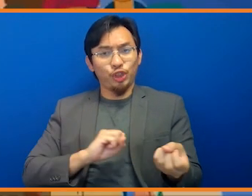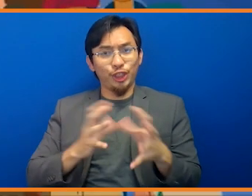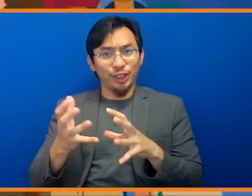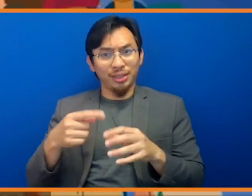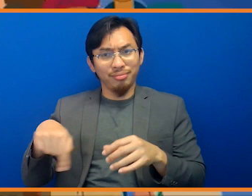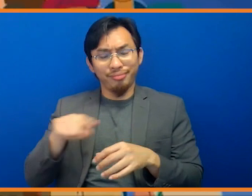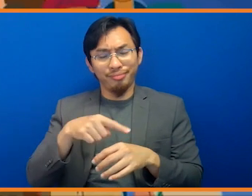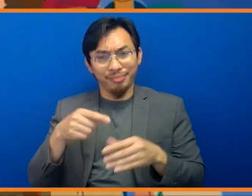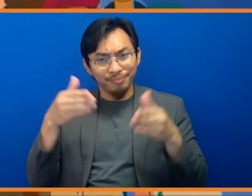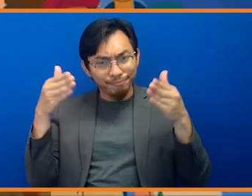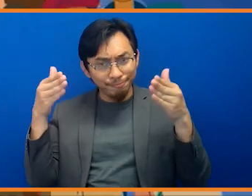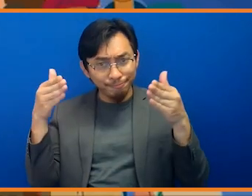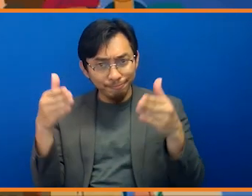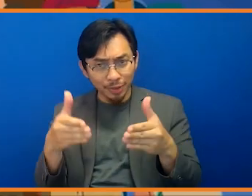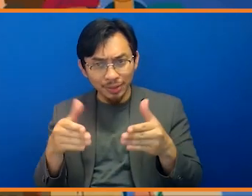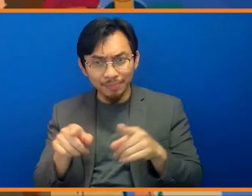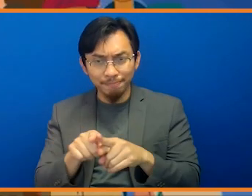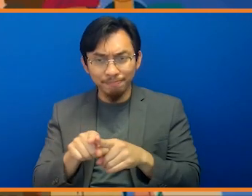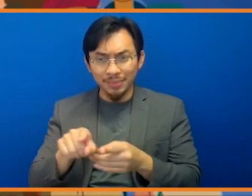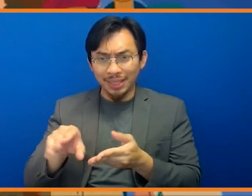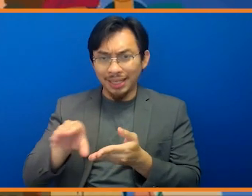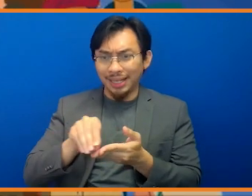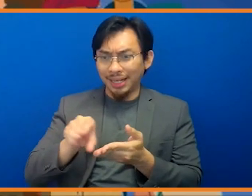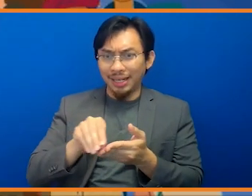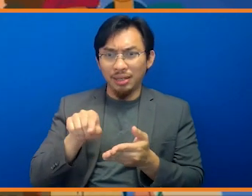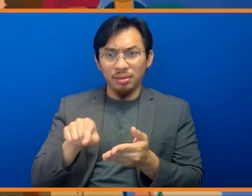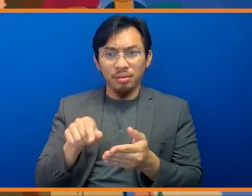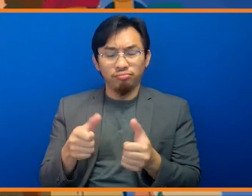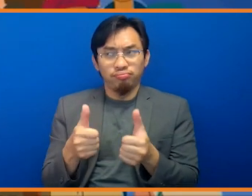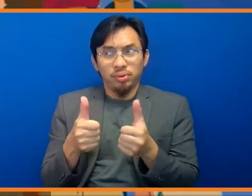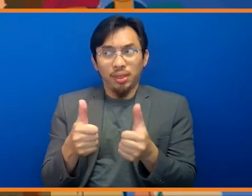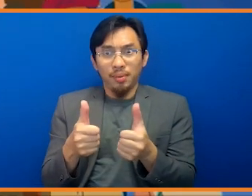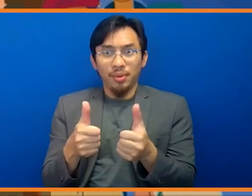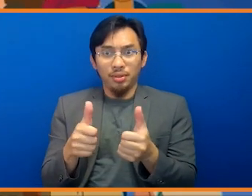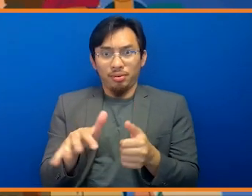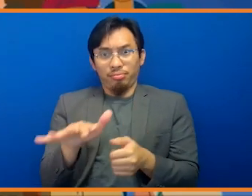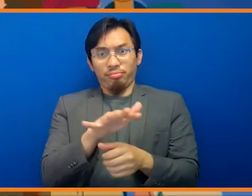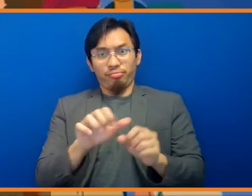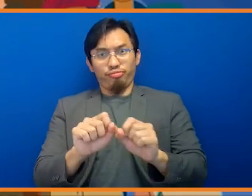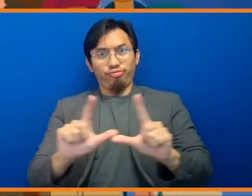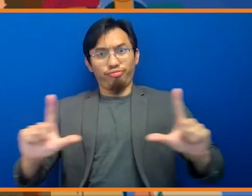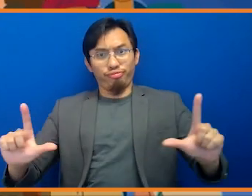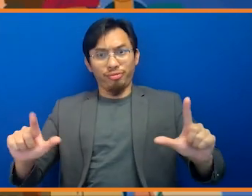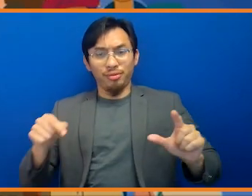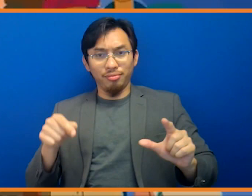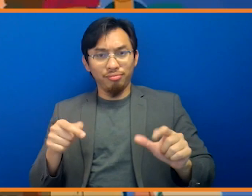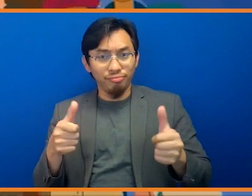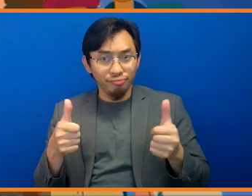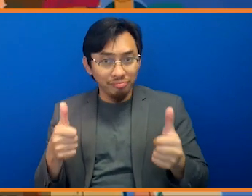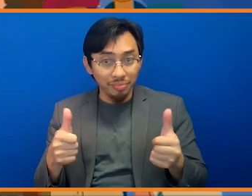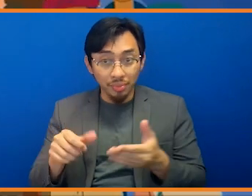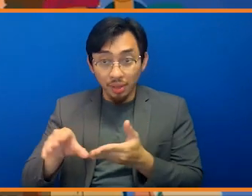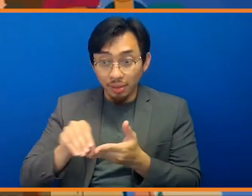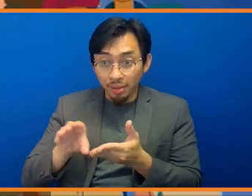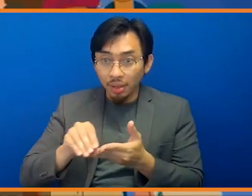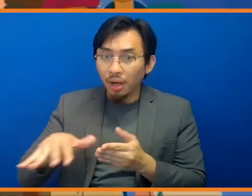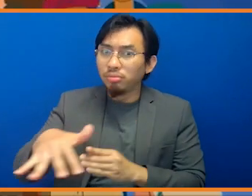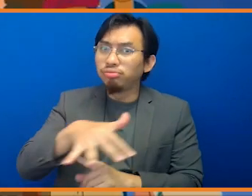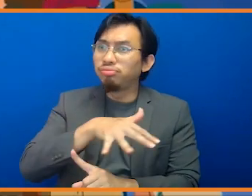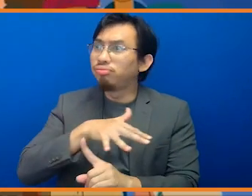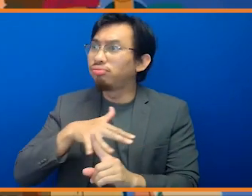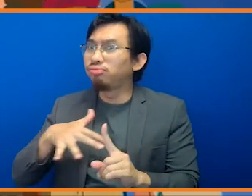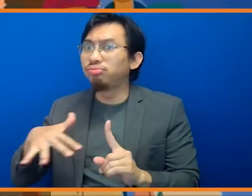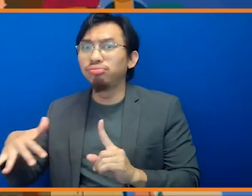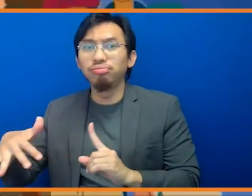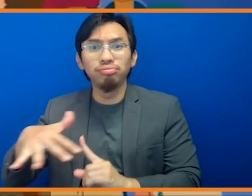to the recording of impressive scenes and characteristics events, but the record of the